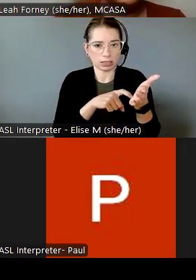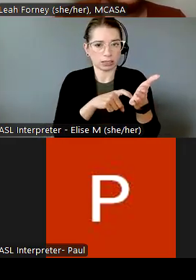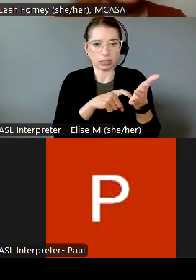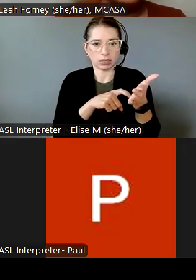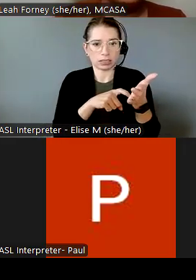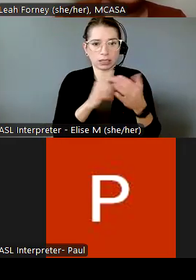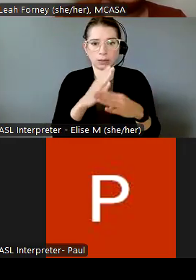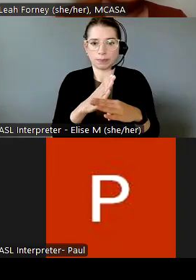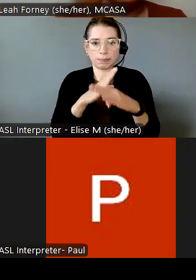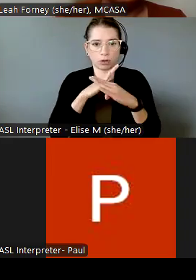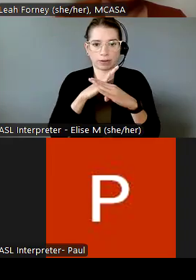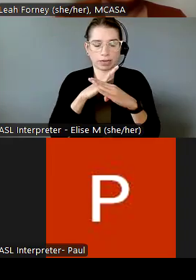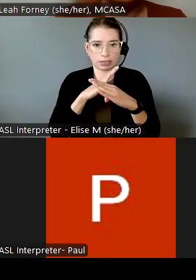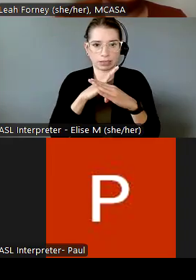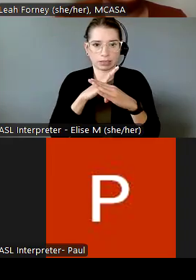prevent,